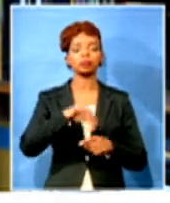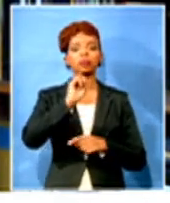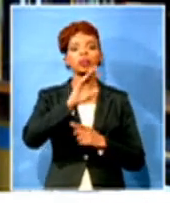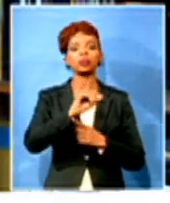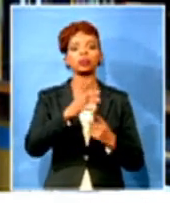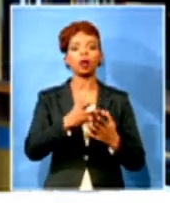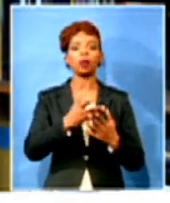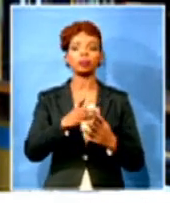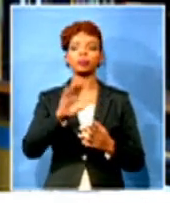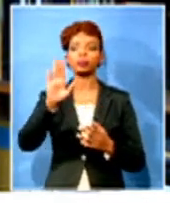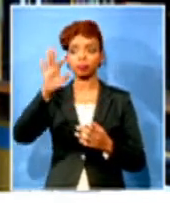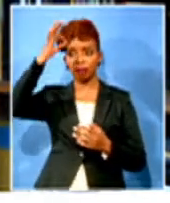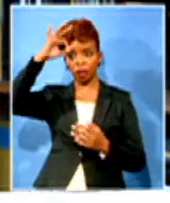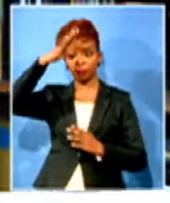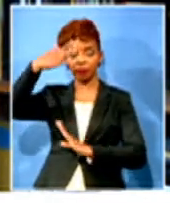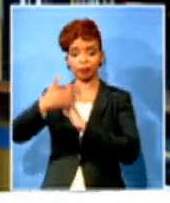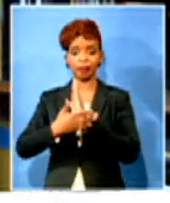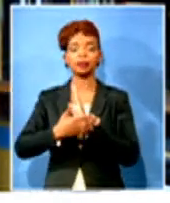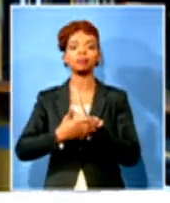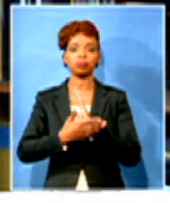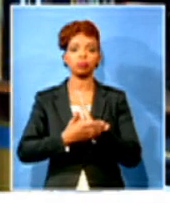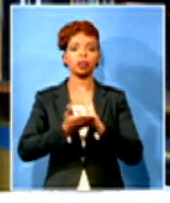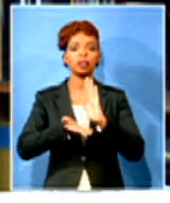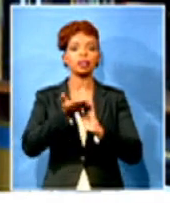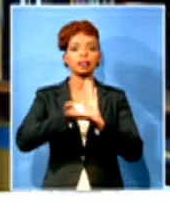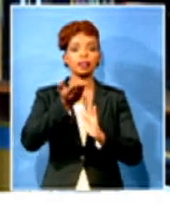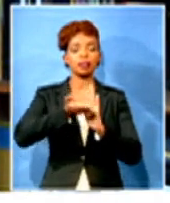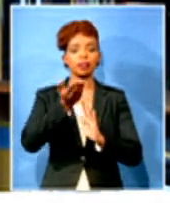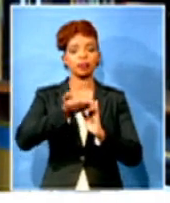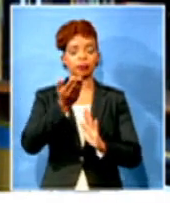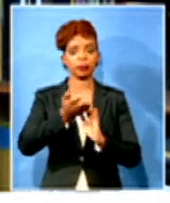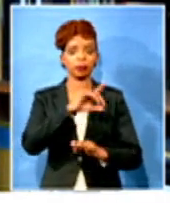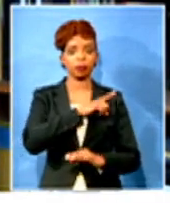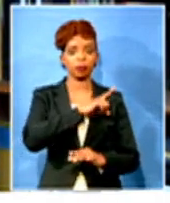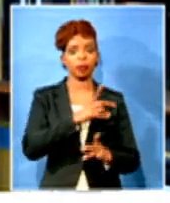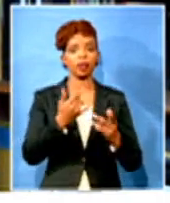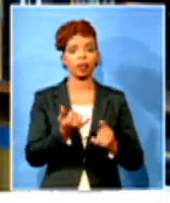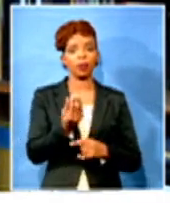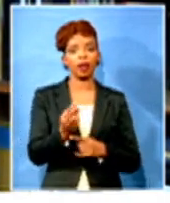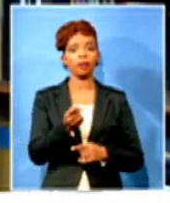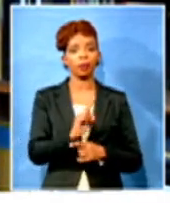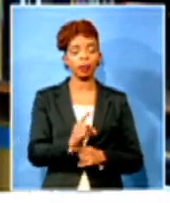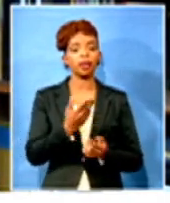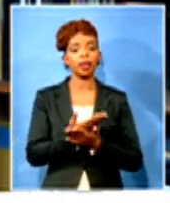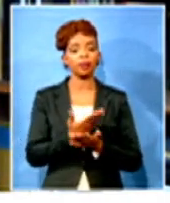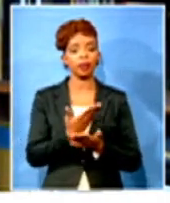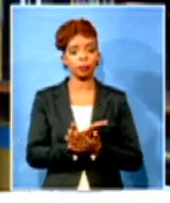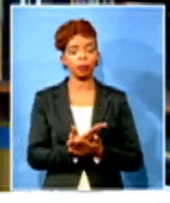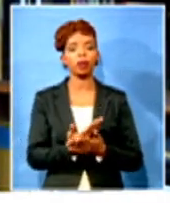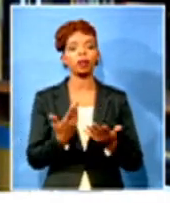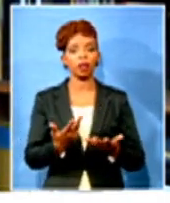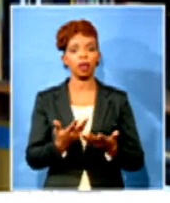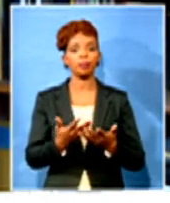the government side to keep things going. Government is also making available loans or loan guarantees to private